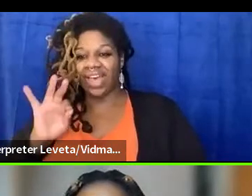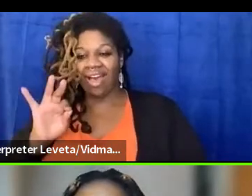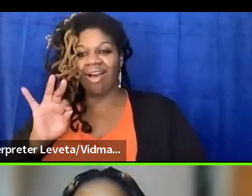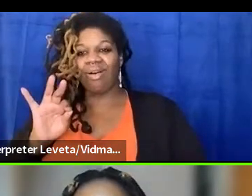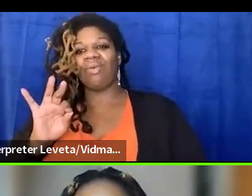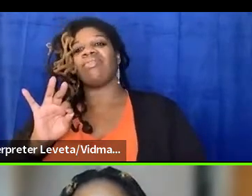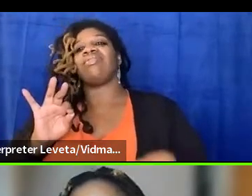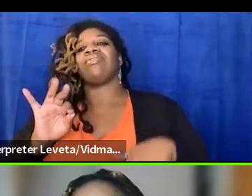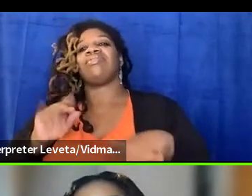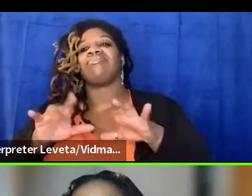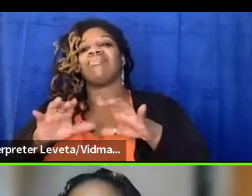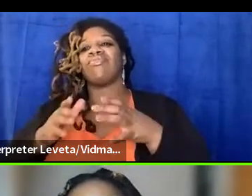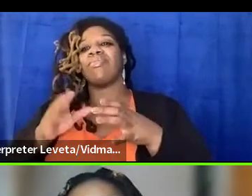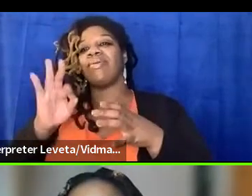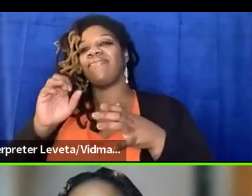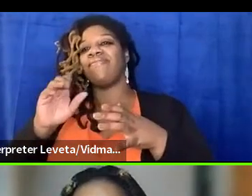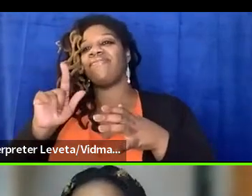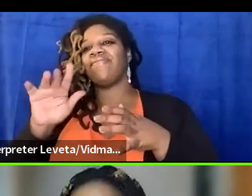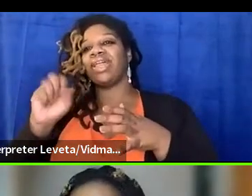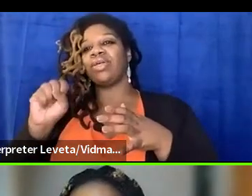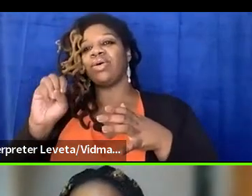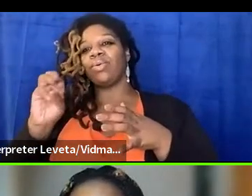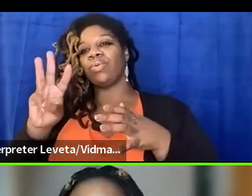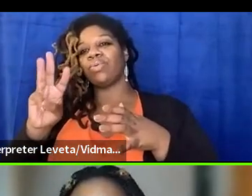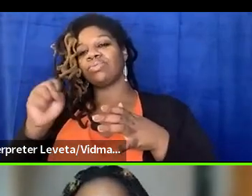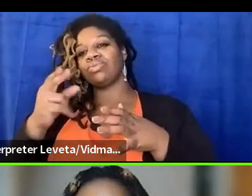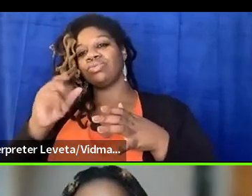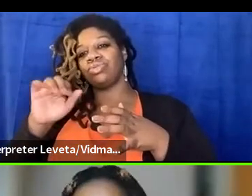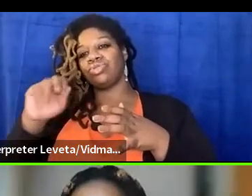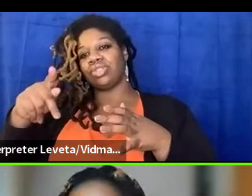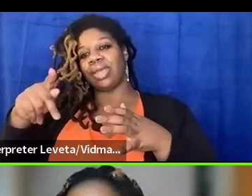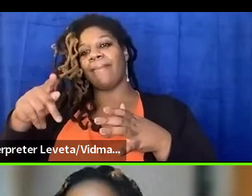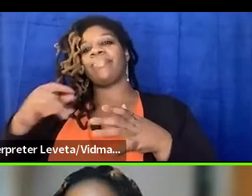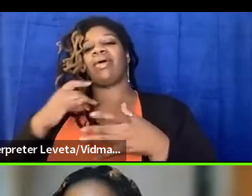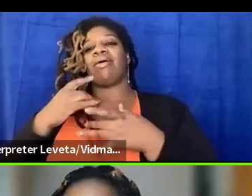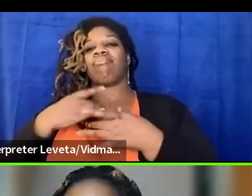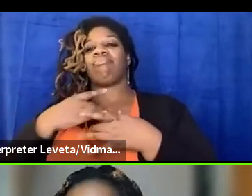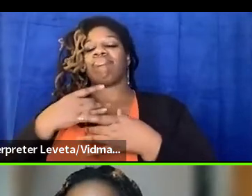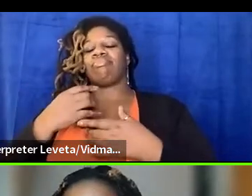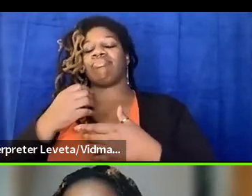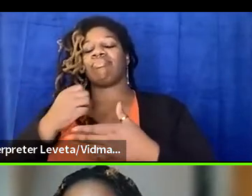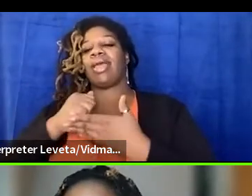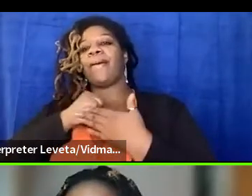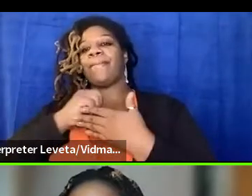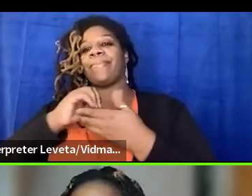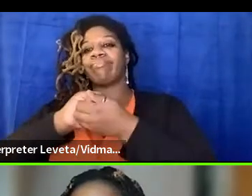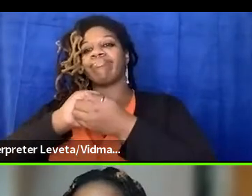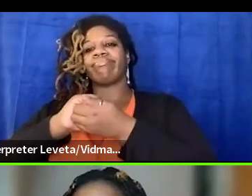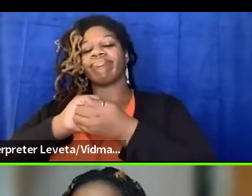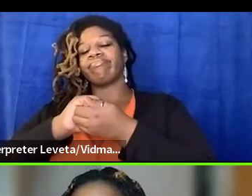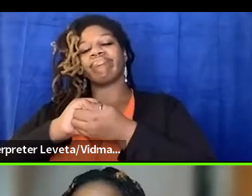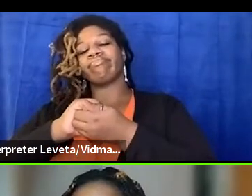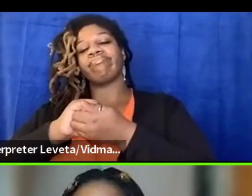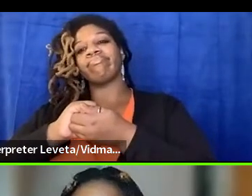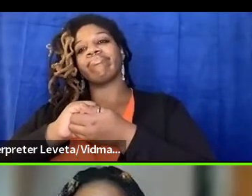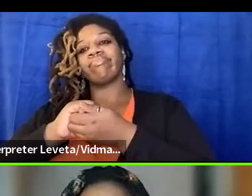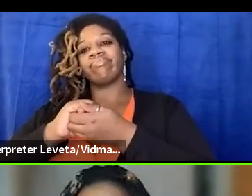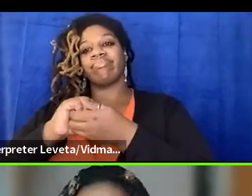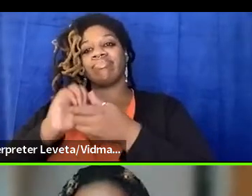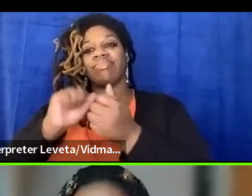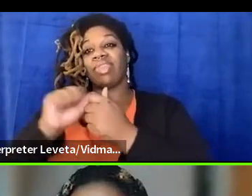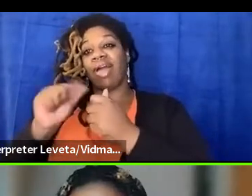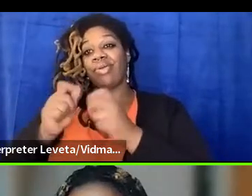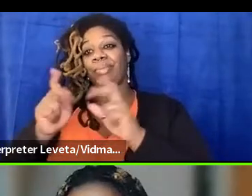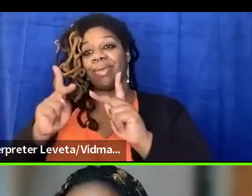like sort of in contact with orgs that were looking for people like me. And